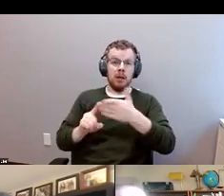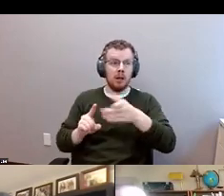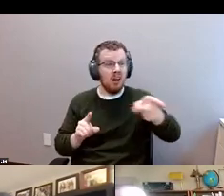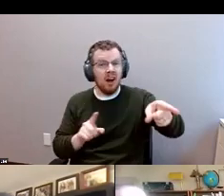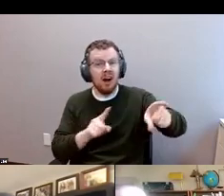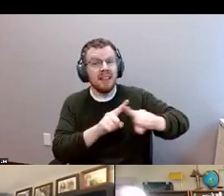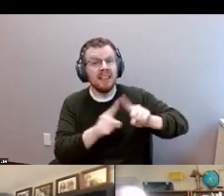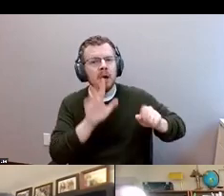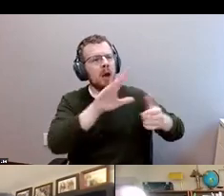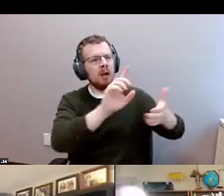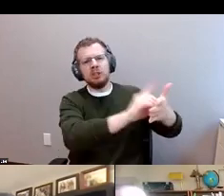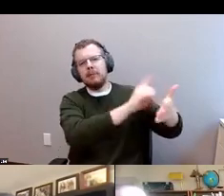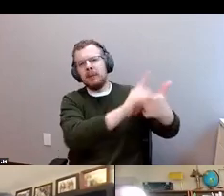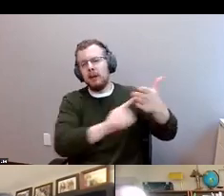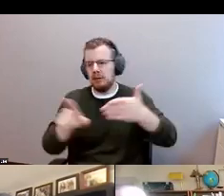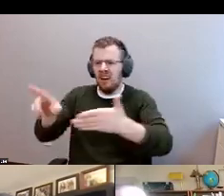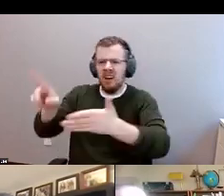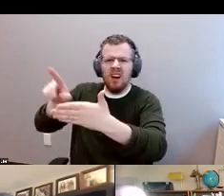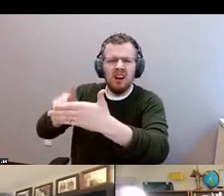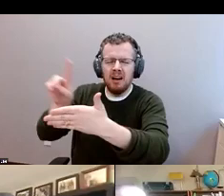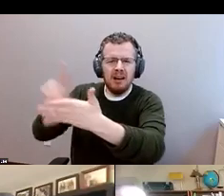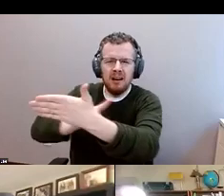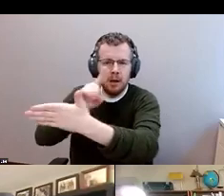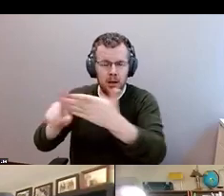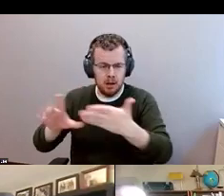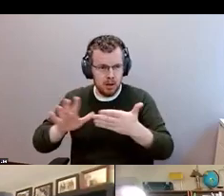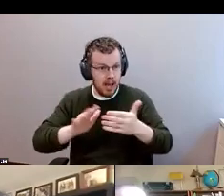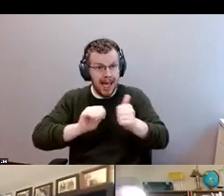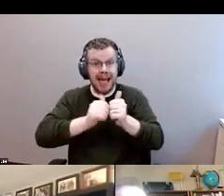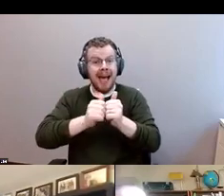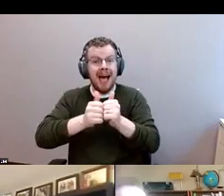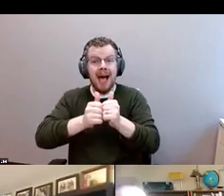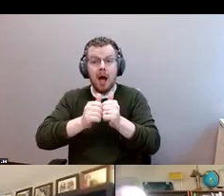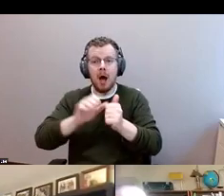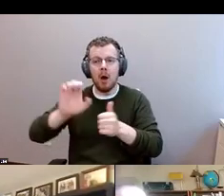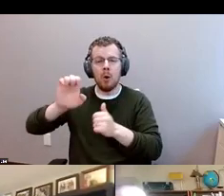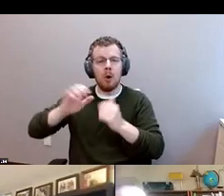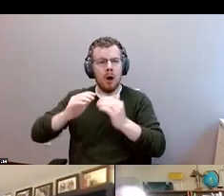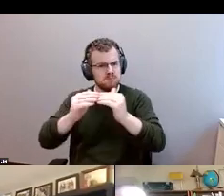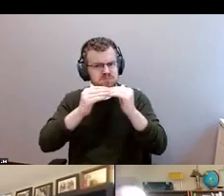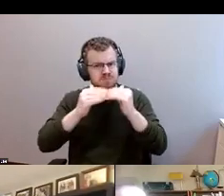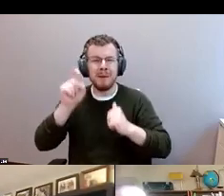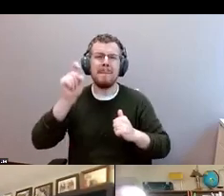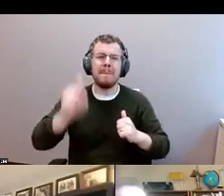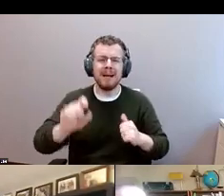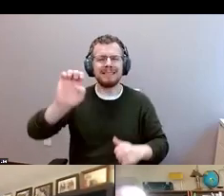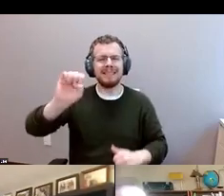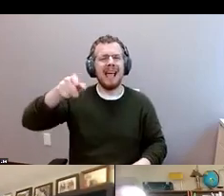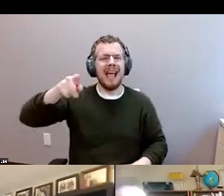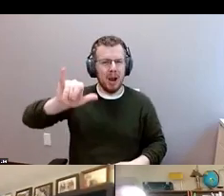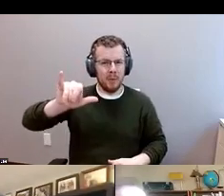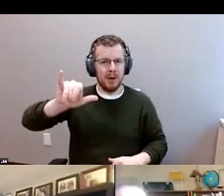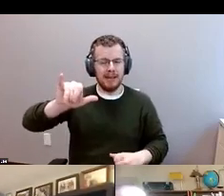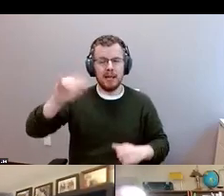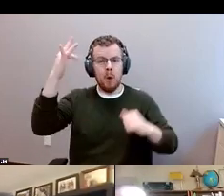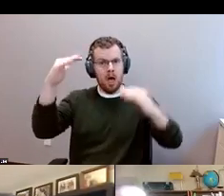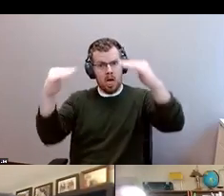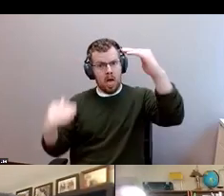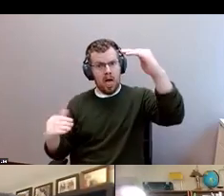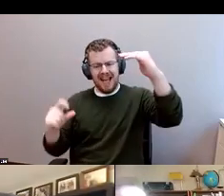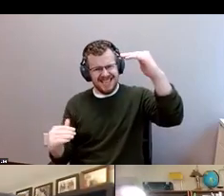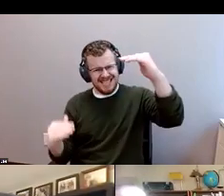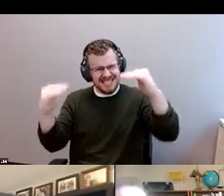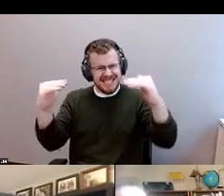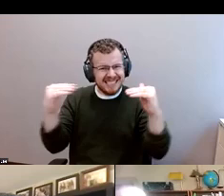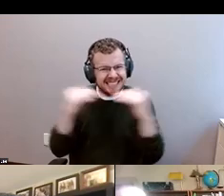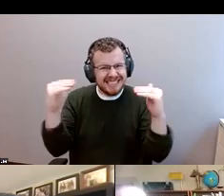society, there's no way to get to equality without equity, because we have to repair the harm that's going on.